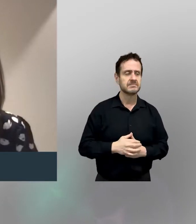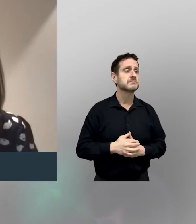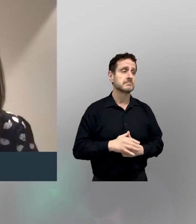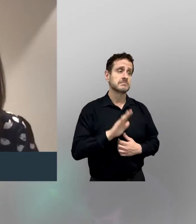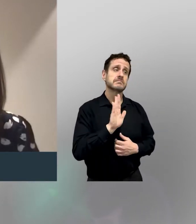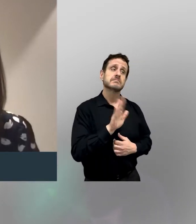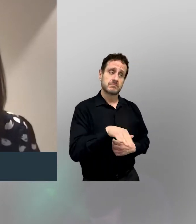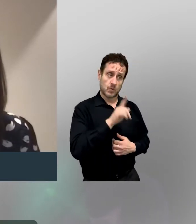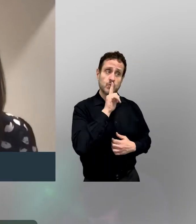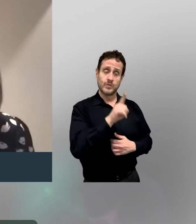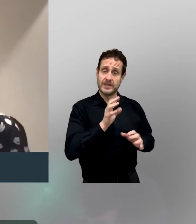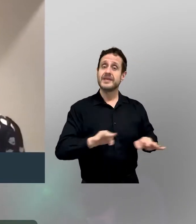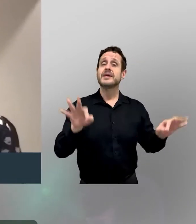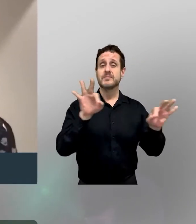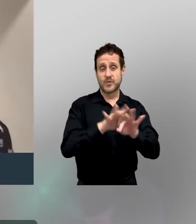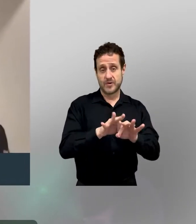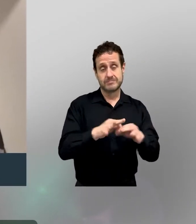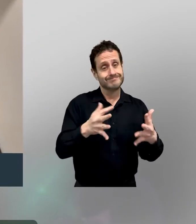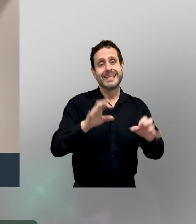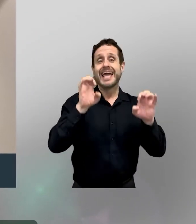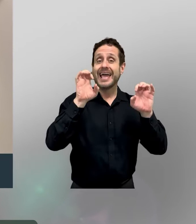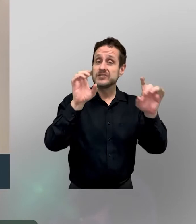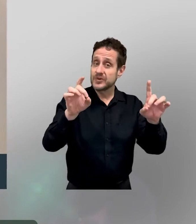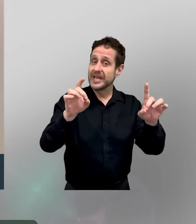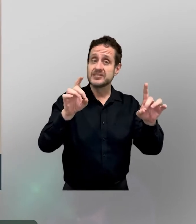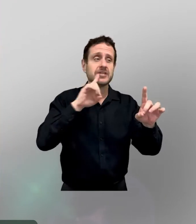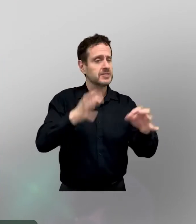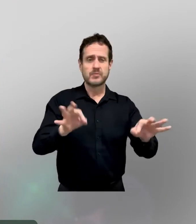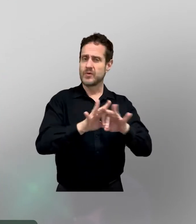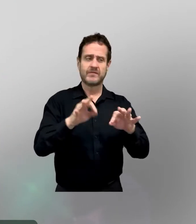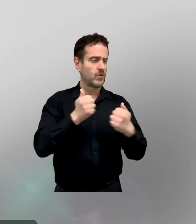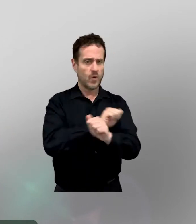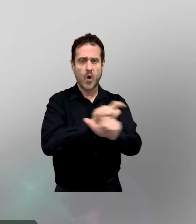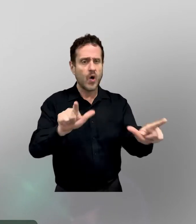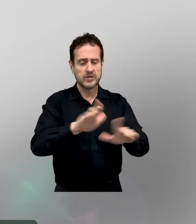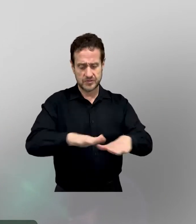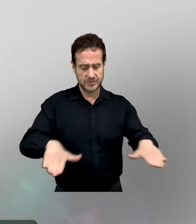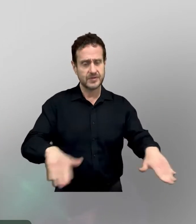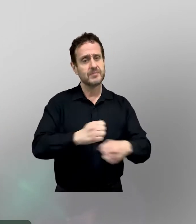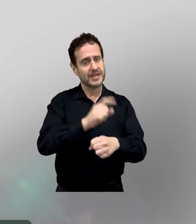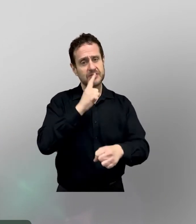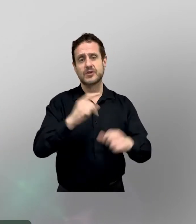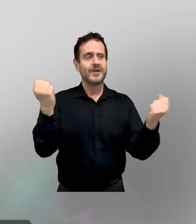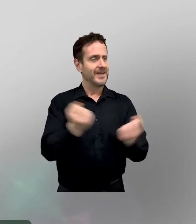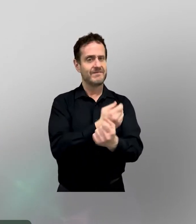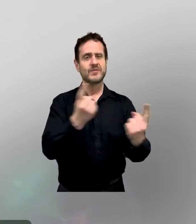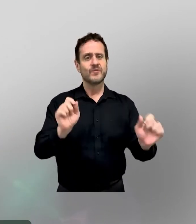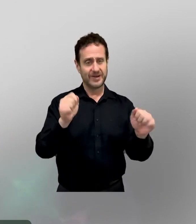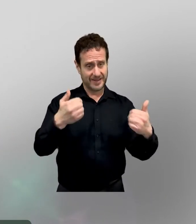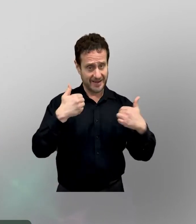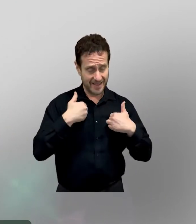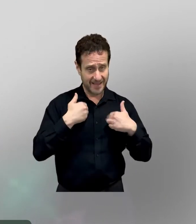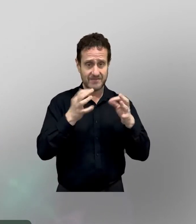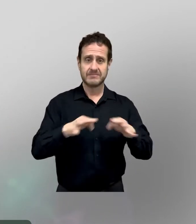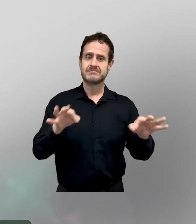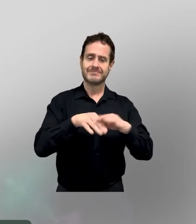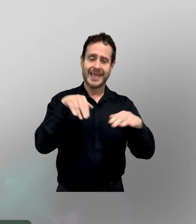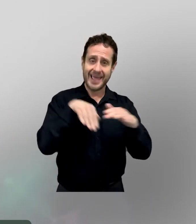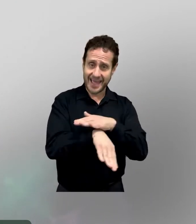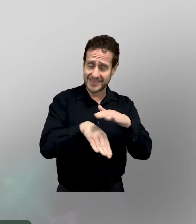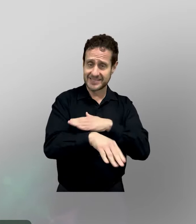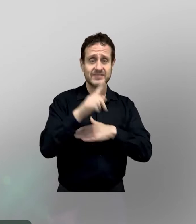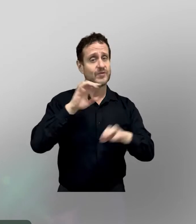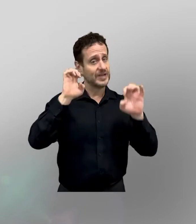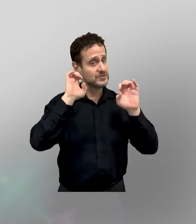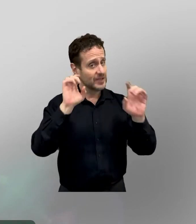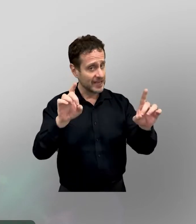disabilities? It's really the importance that education has for every child, and ensuring that everyone can have